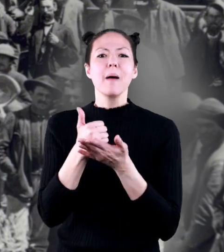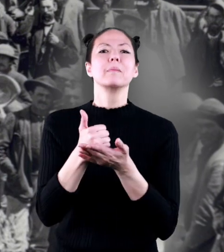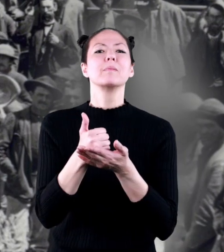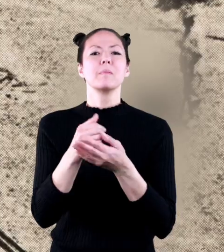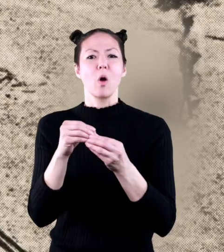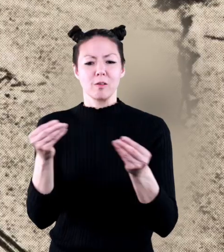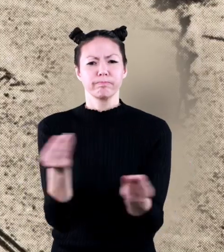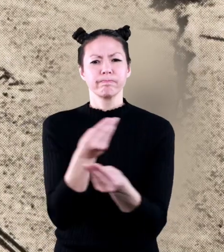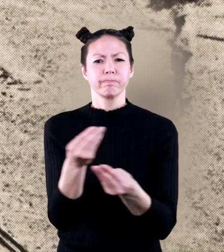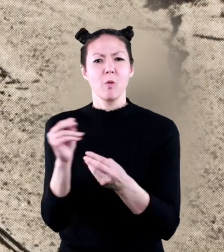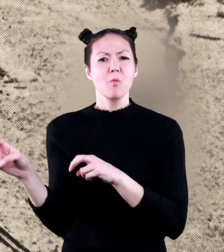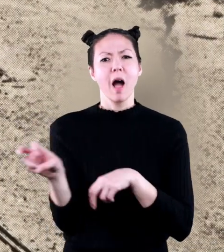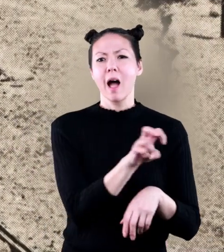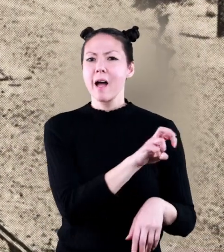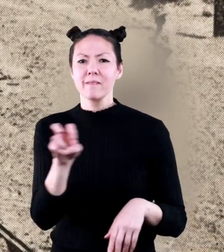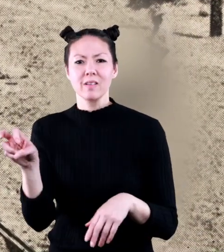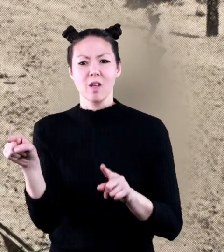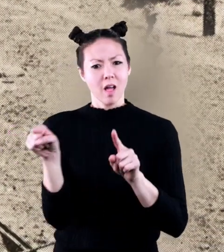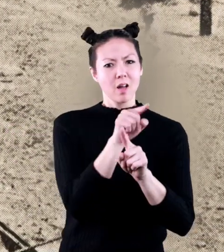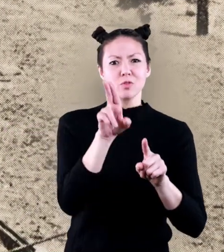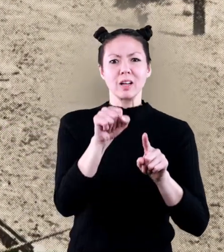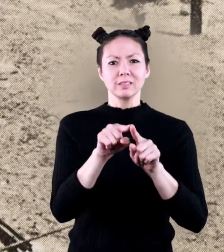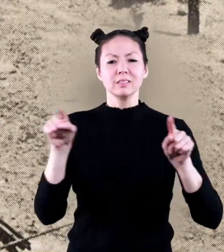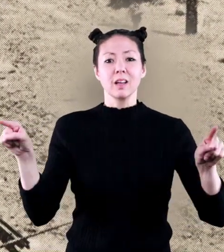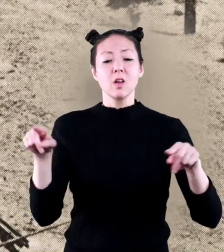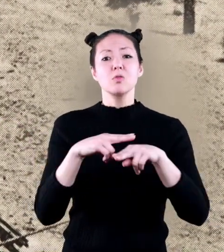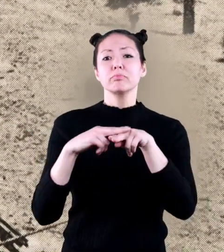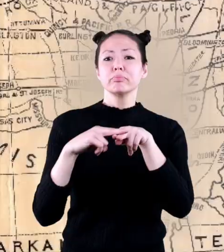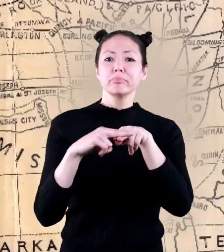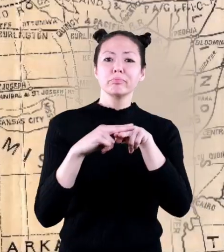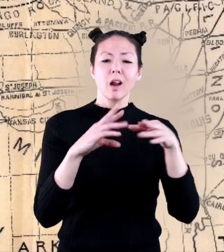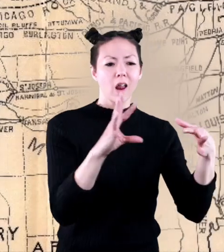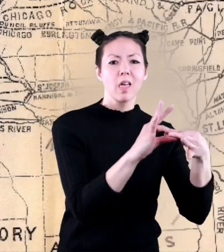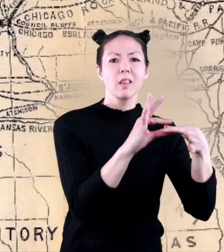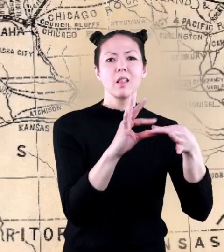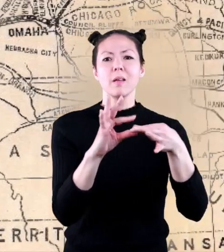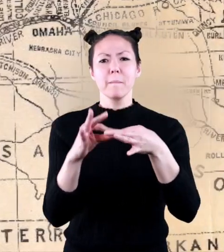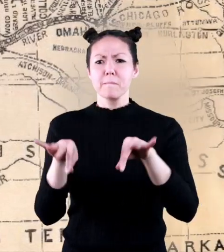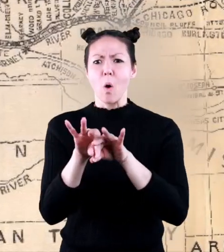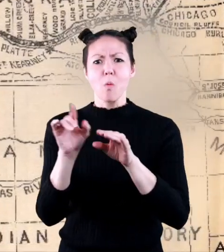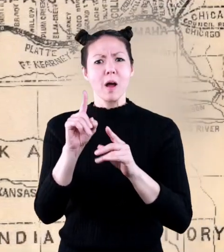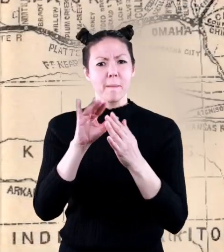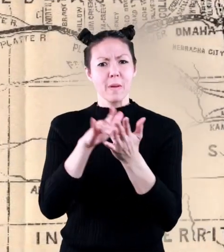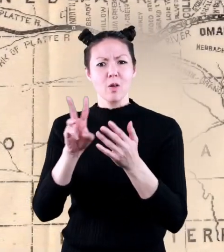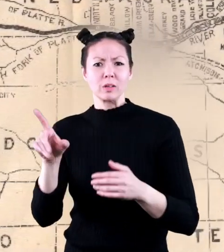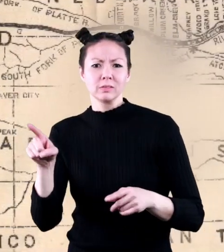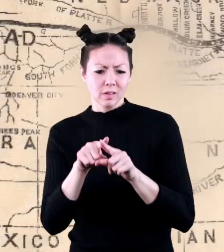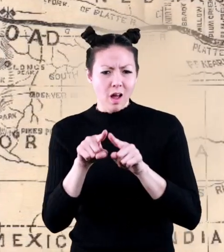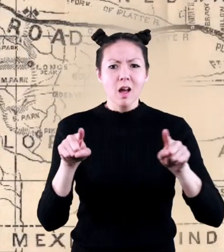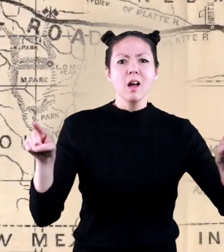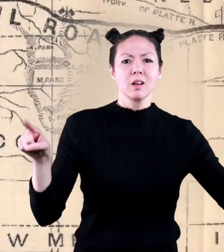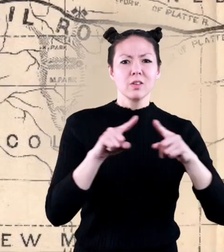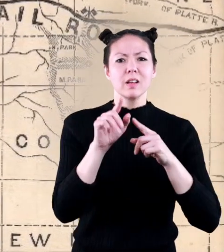and travel across the United States. The railroad linked the most important Midwest cities with the entire Atlantic coast.